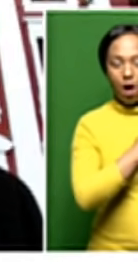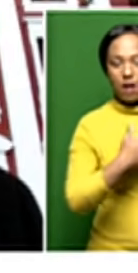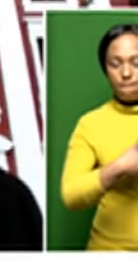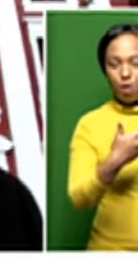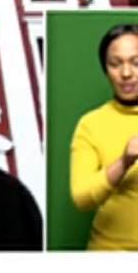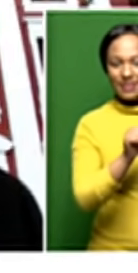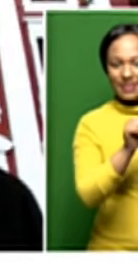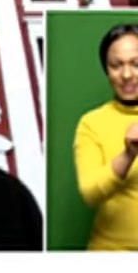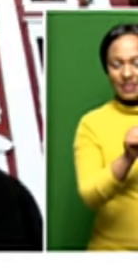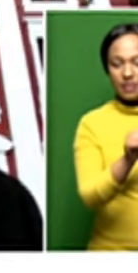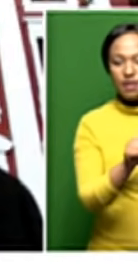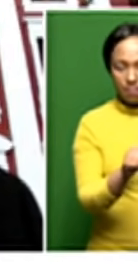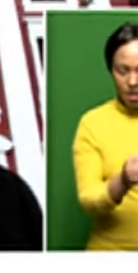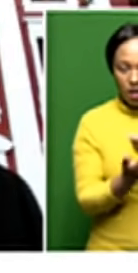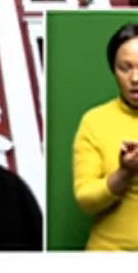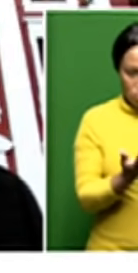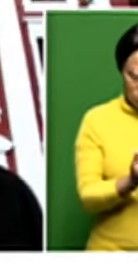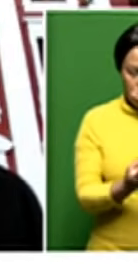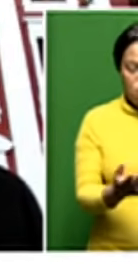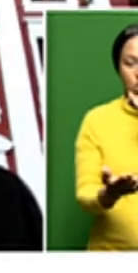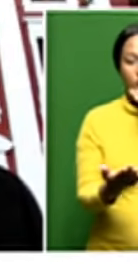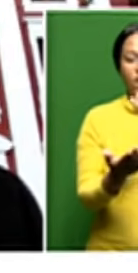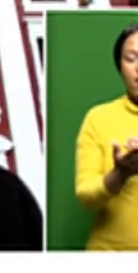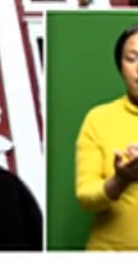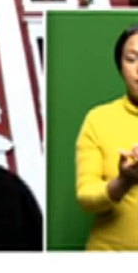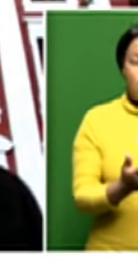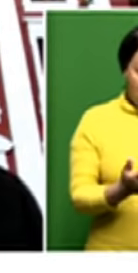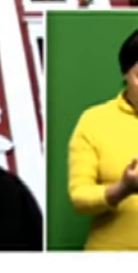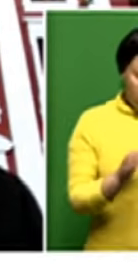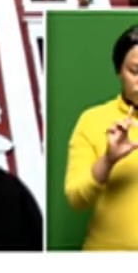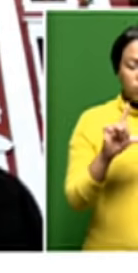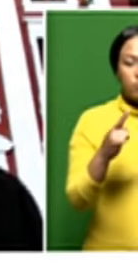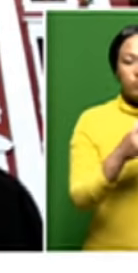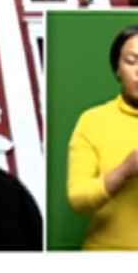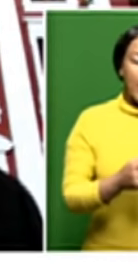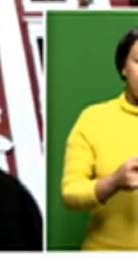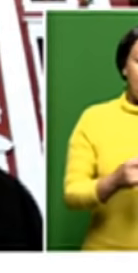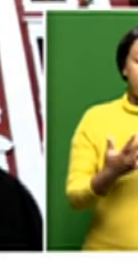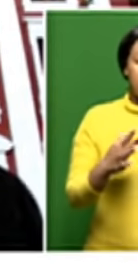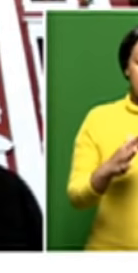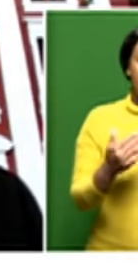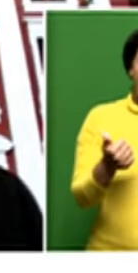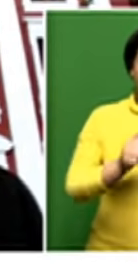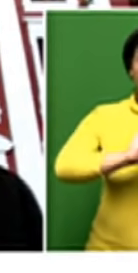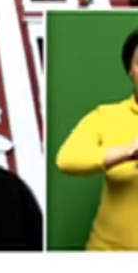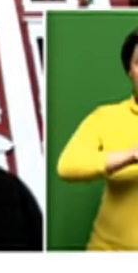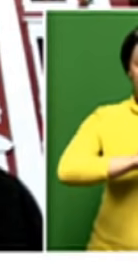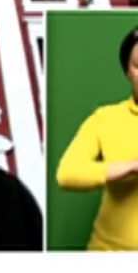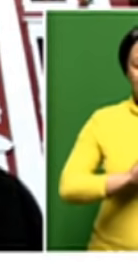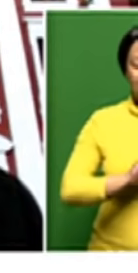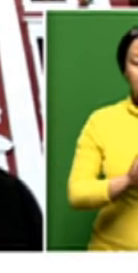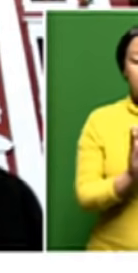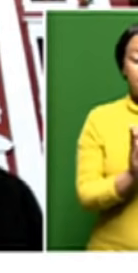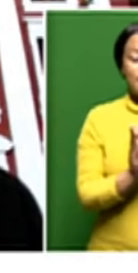on, Leanne, is that I can confirm already the police committee have submitted an application that has been approved to meet